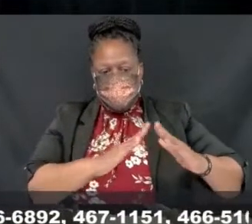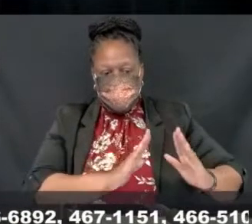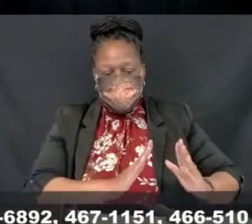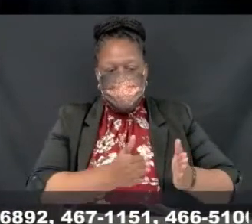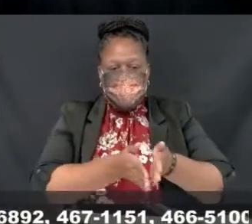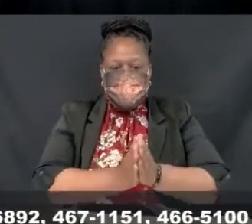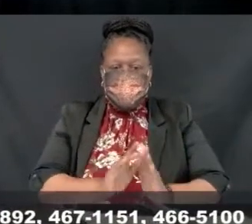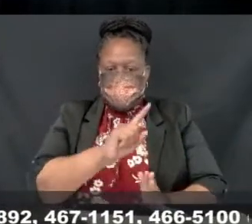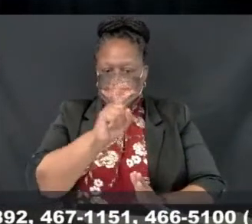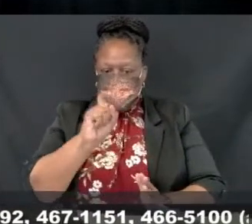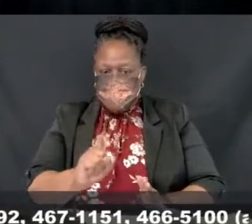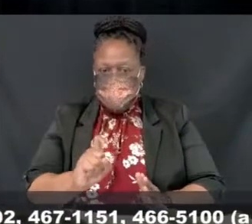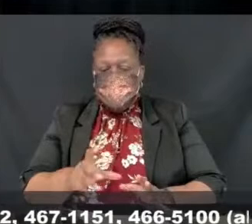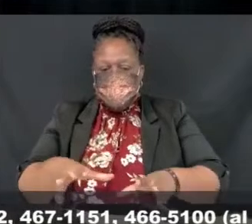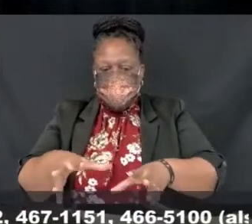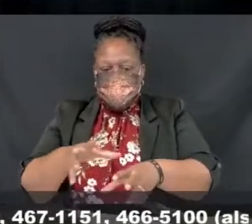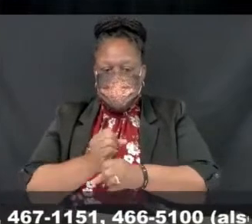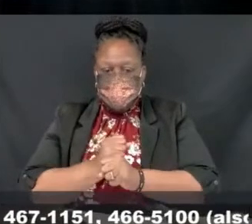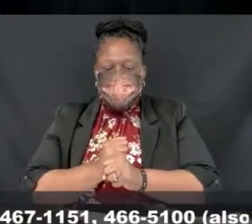collection.